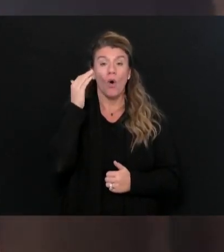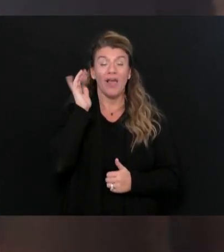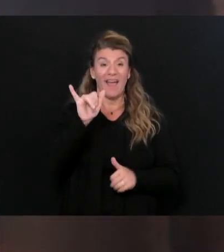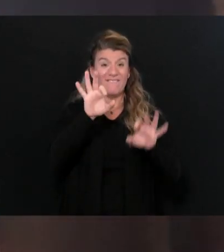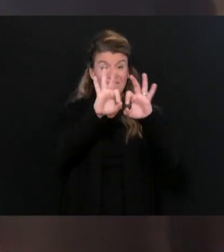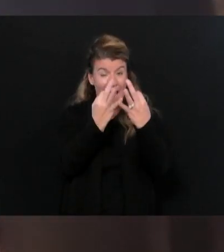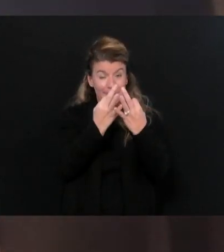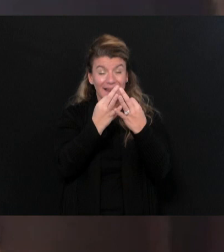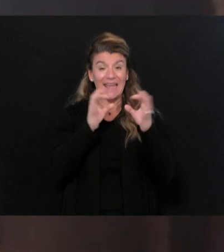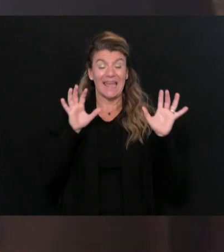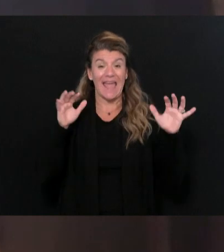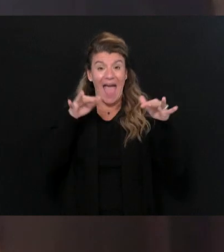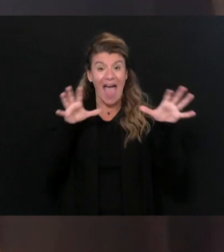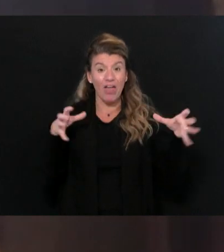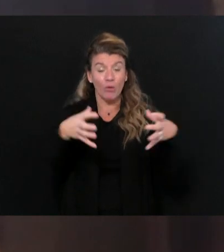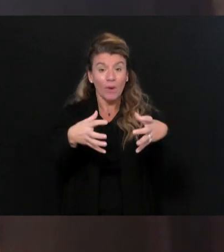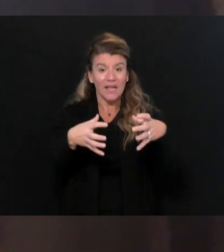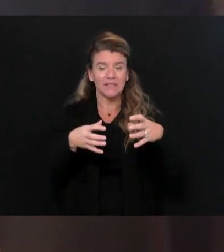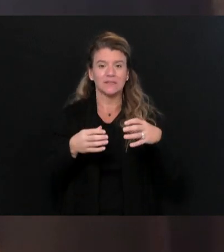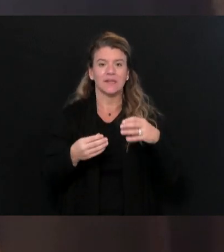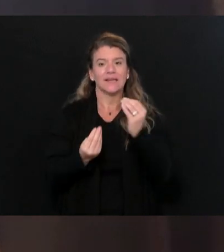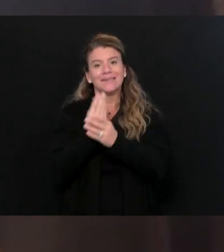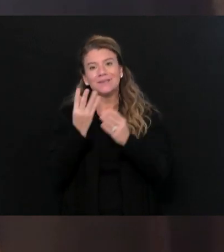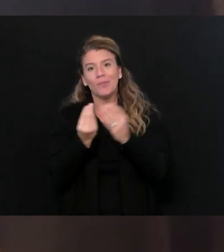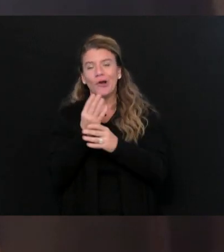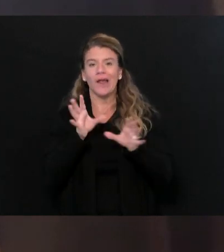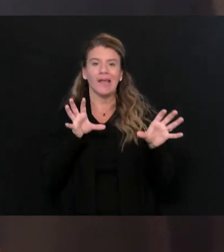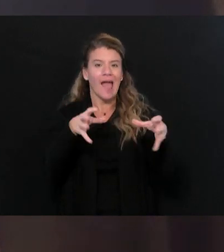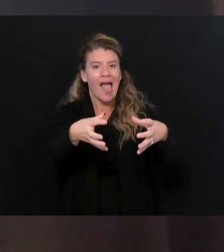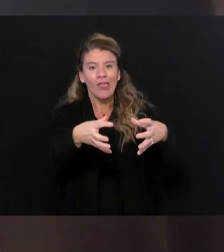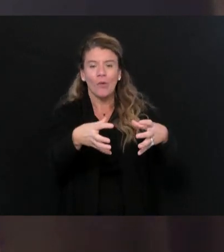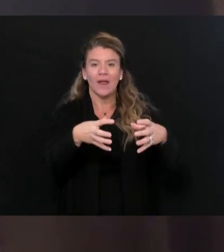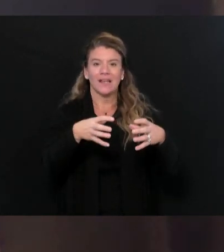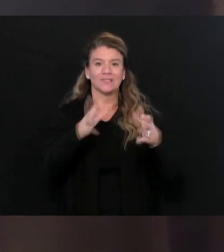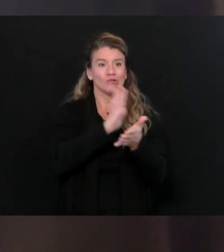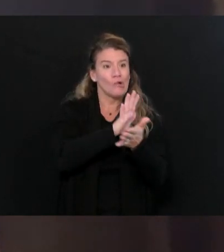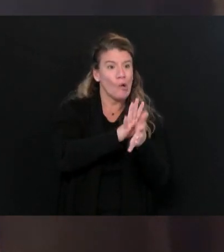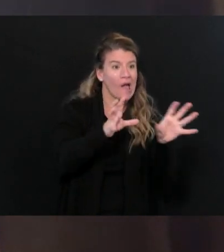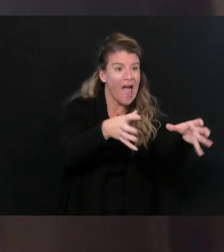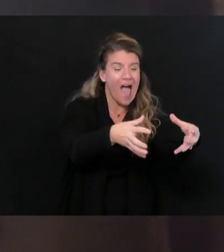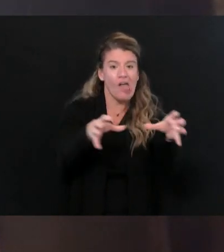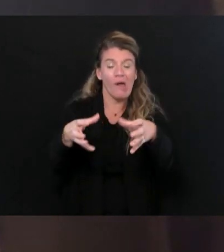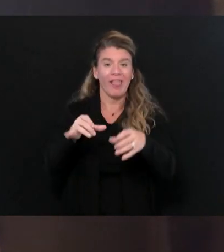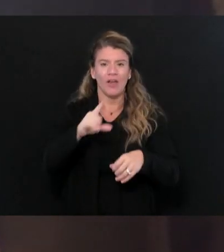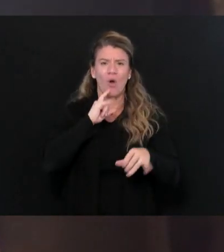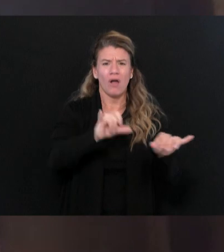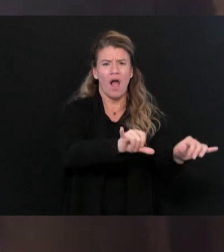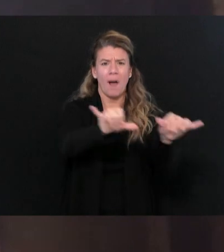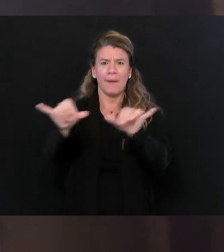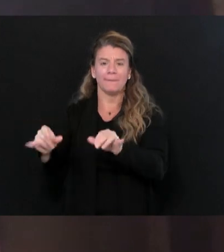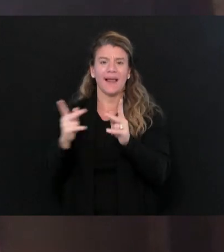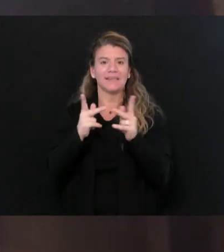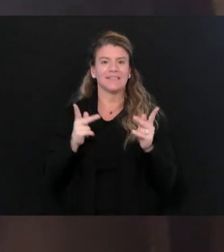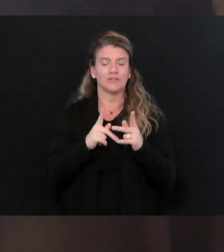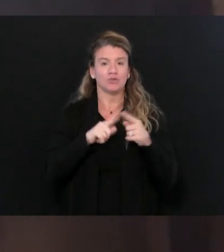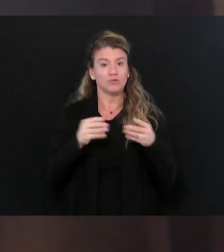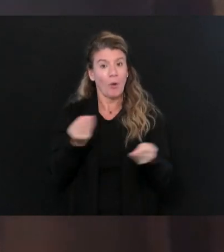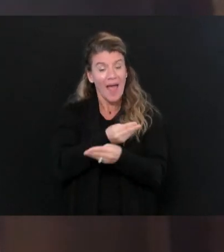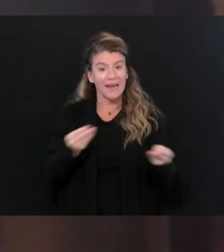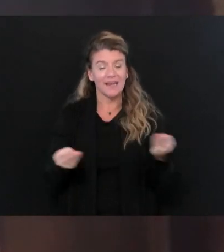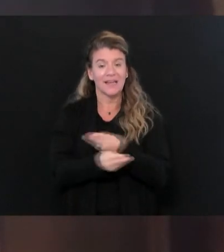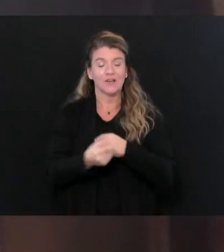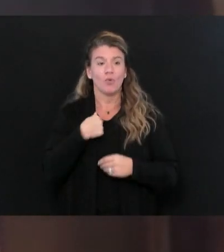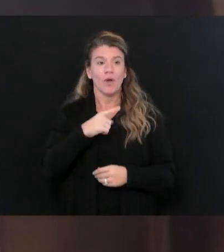family gatherings, friend gatherings are really common sources of spreading the virus around the country. And we